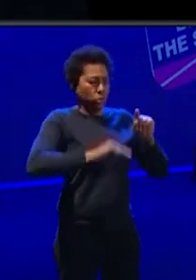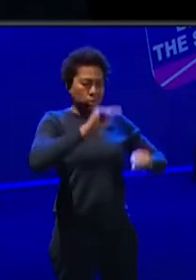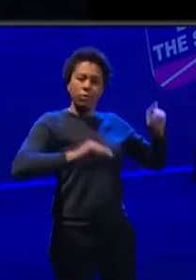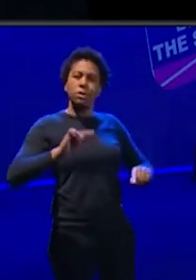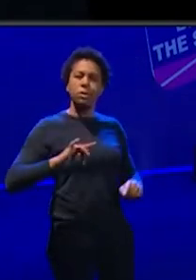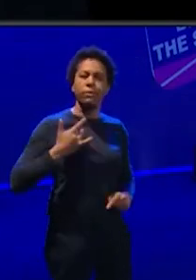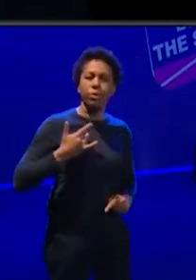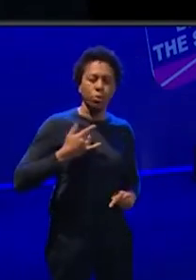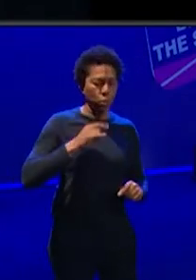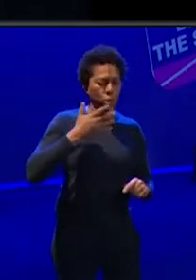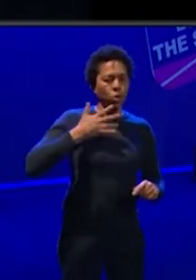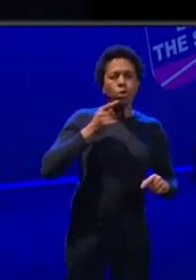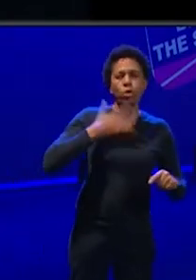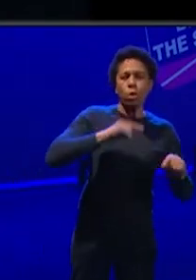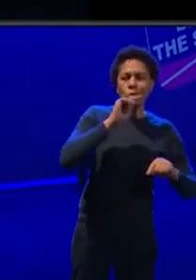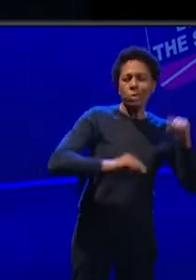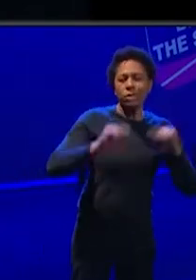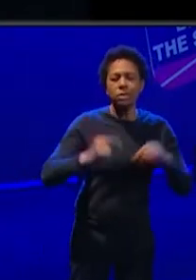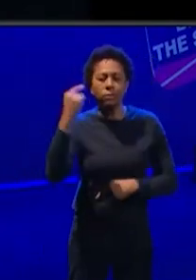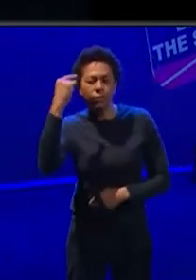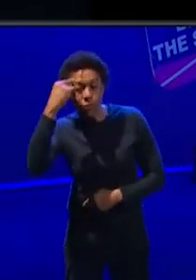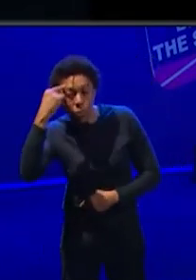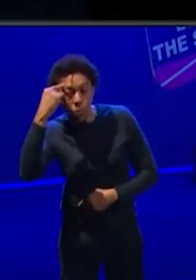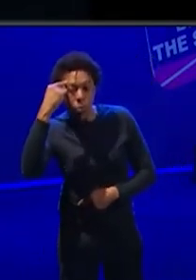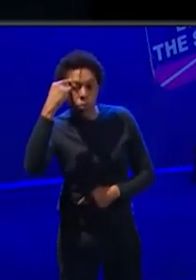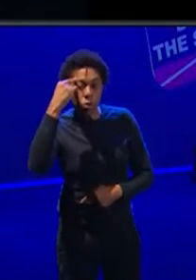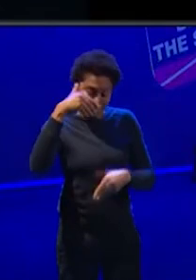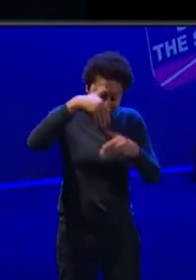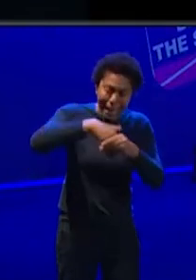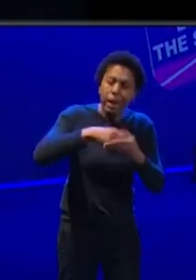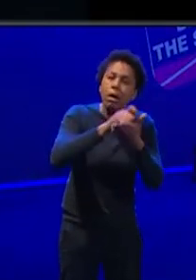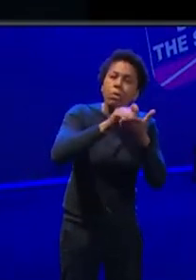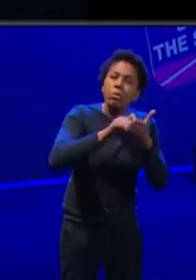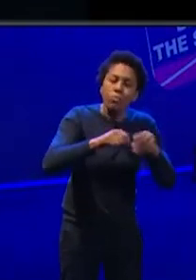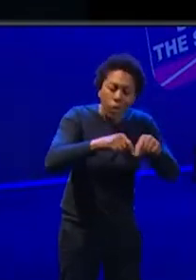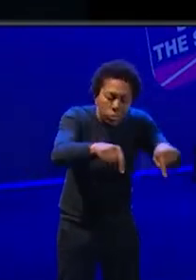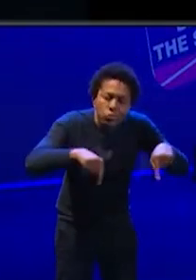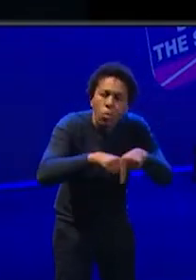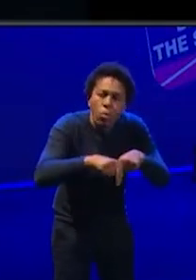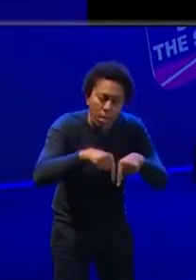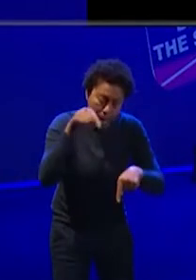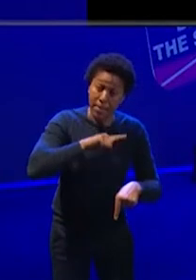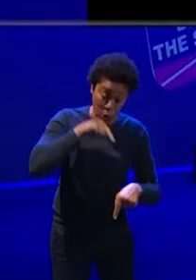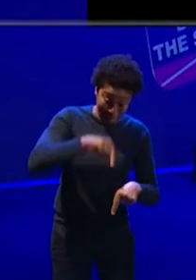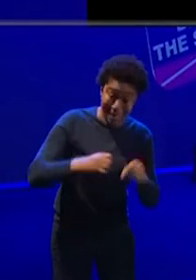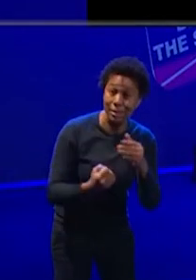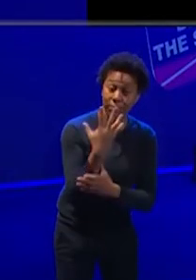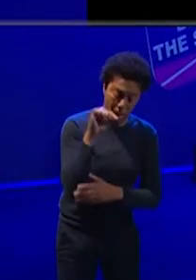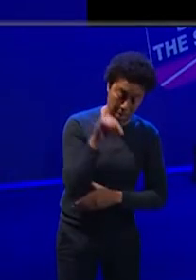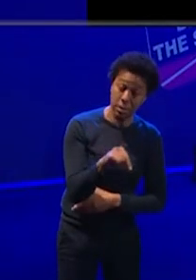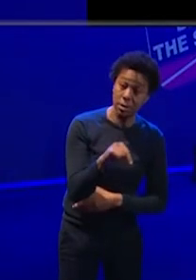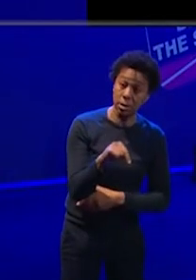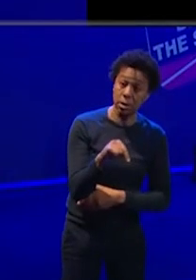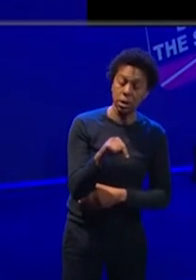and thought and in a writer's room, in a development process, because they completely